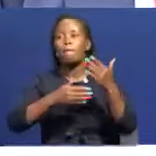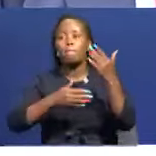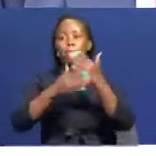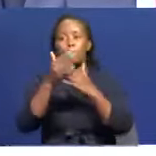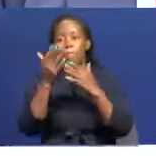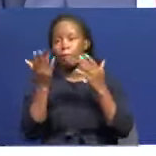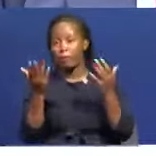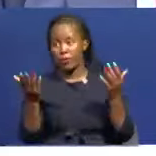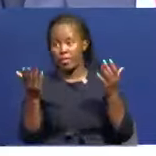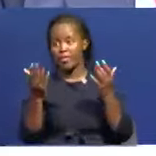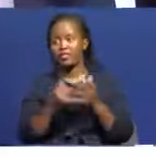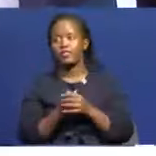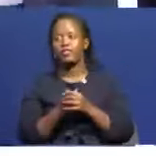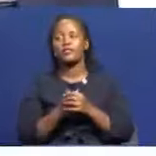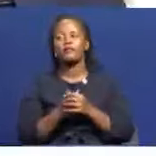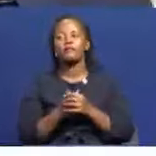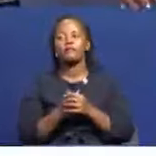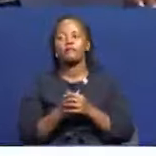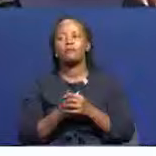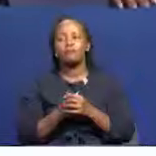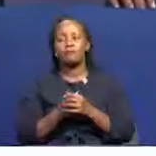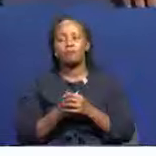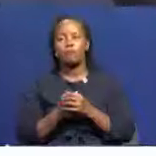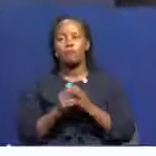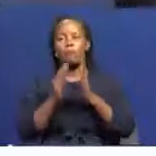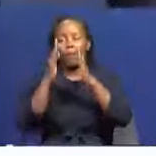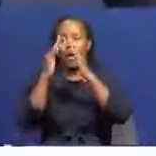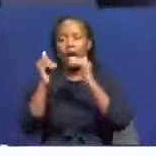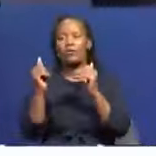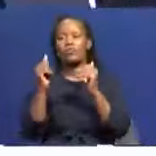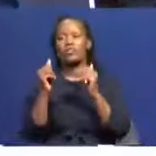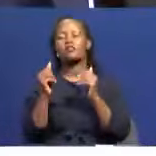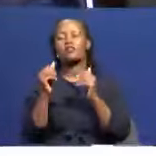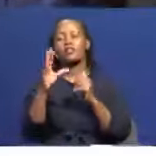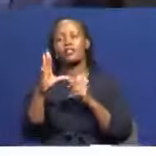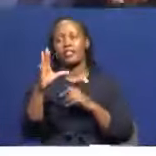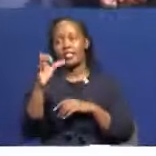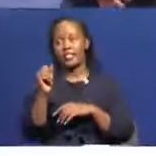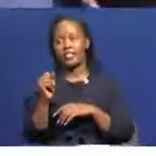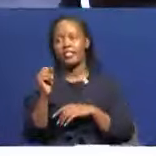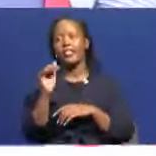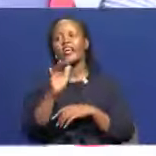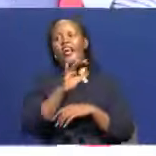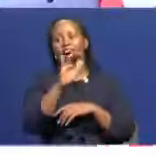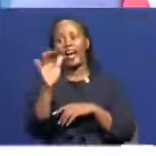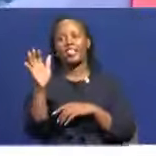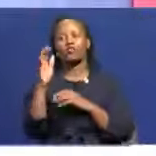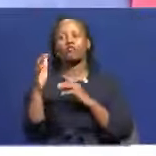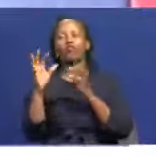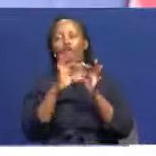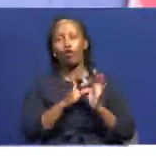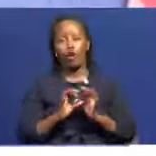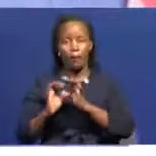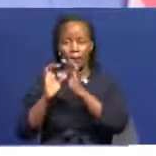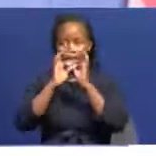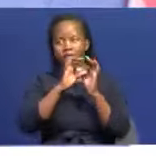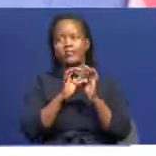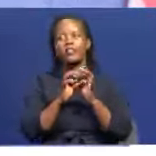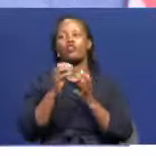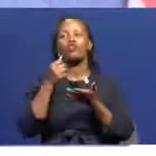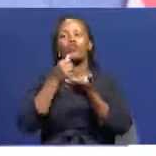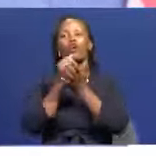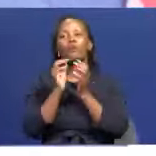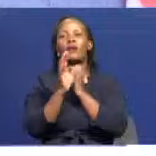particular sector. Housing Cabinet Secretary Alice Wahome called for collaborative steps to help the